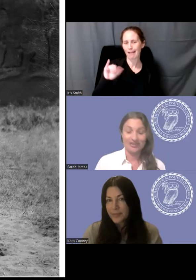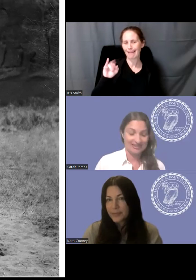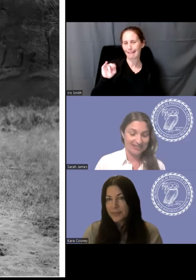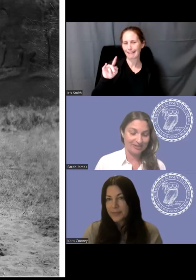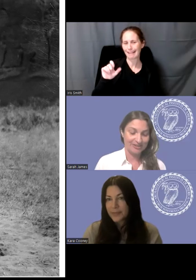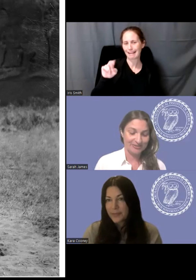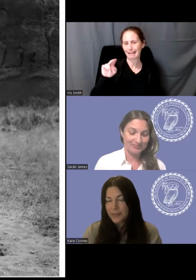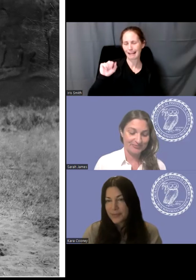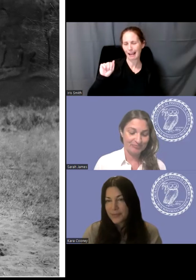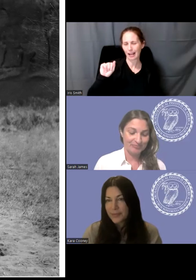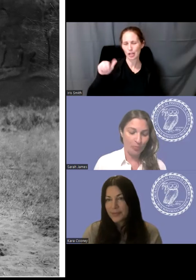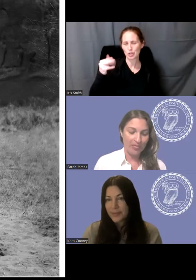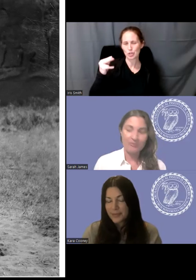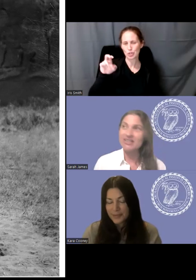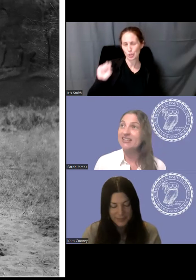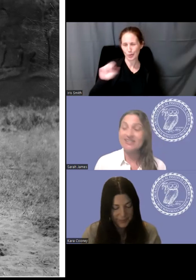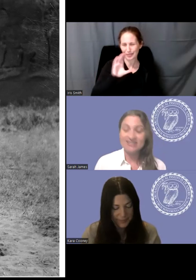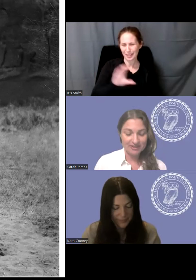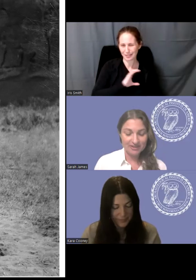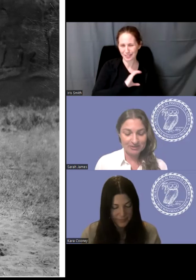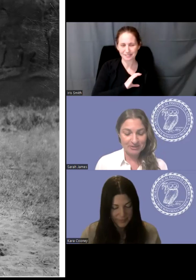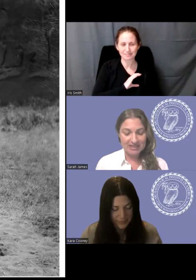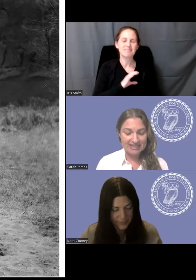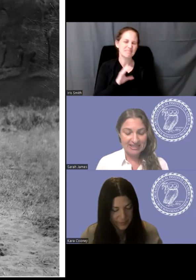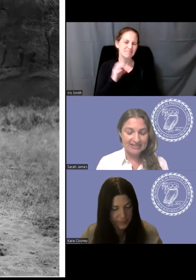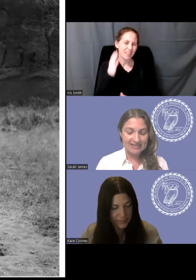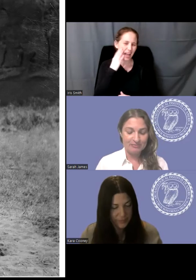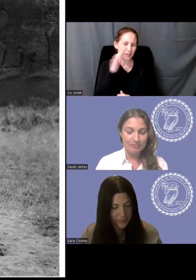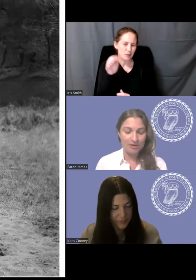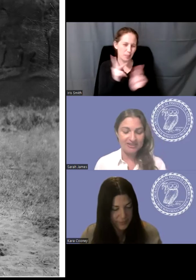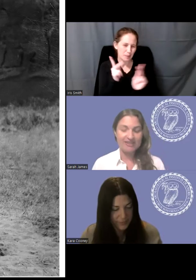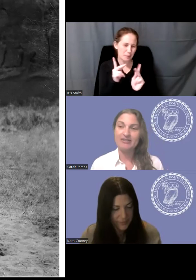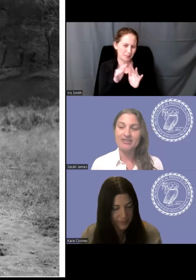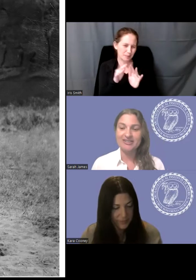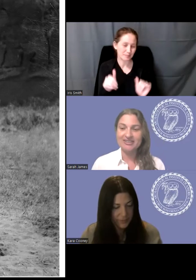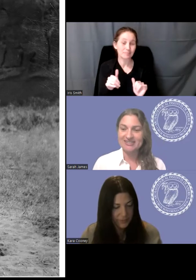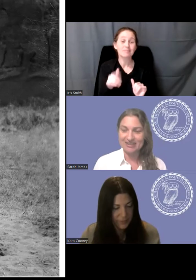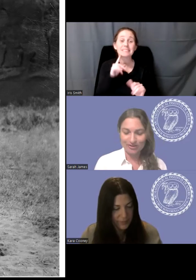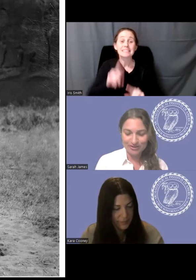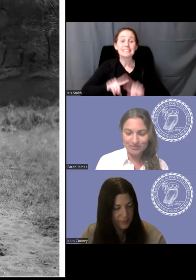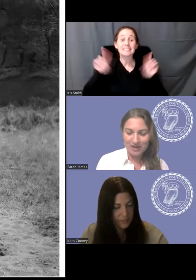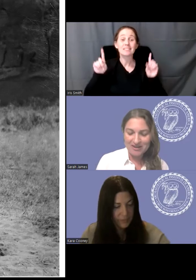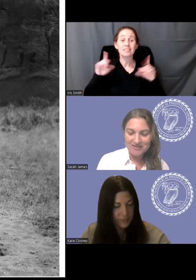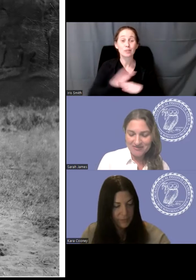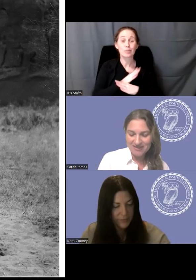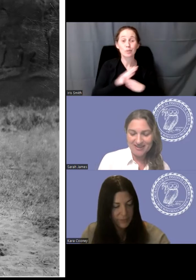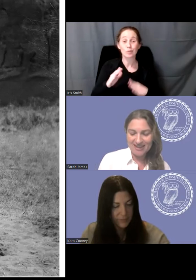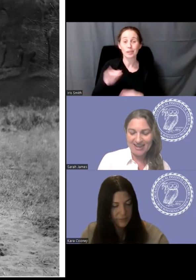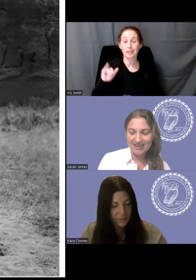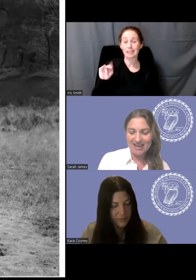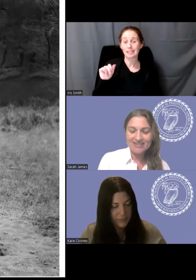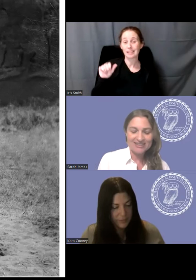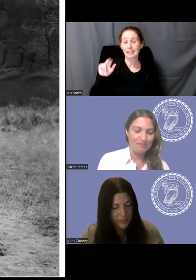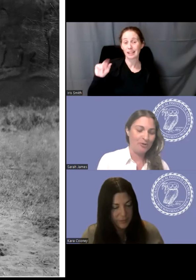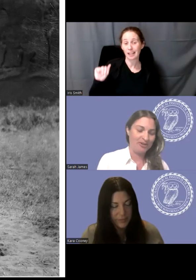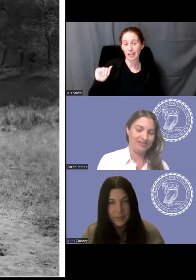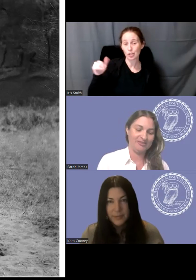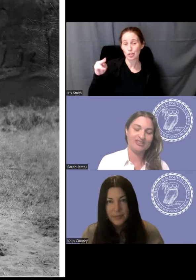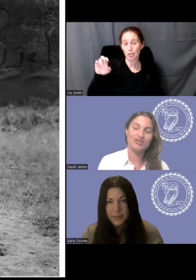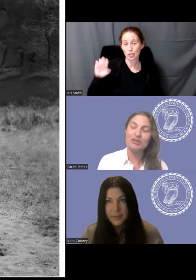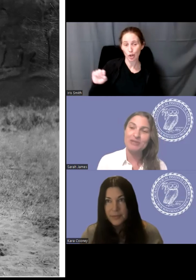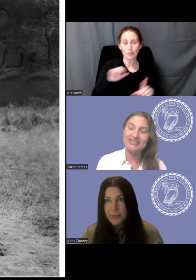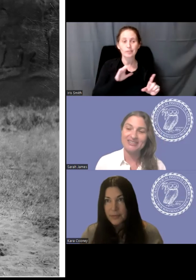other contenders. One key difference between Indy and Morris, however, is that Earl's wife, Anne Axtell